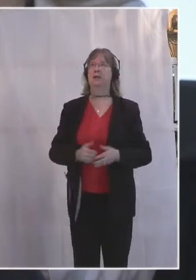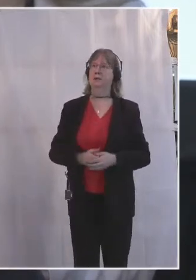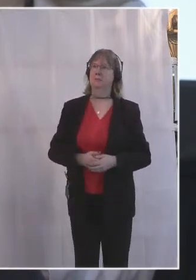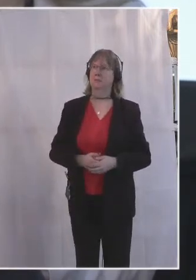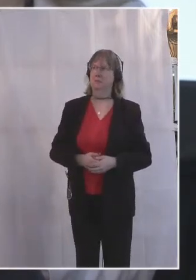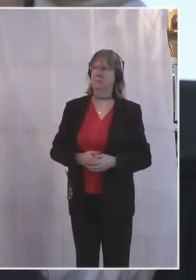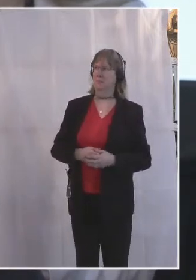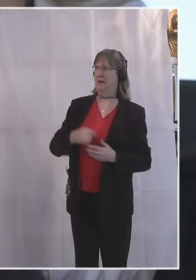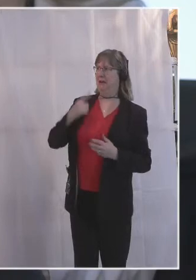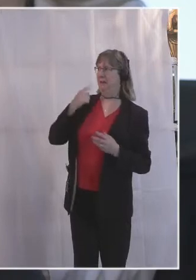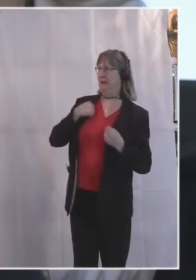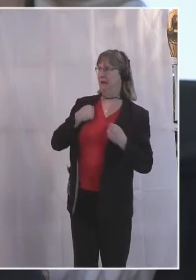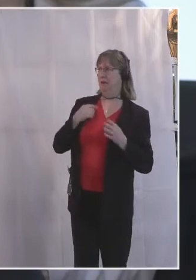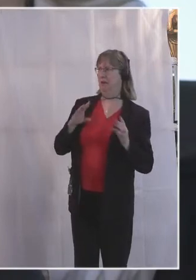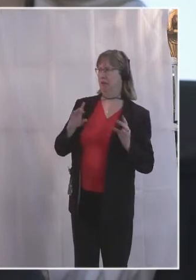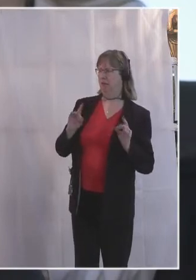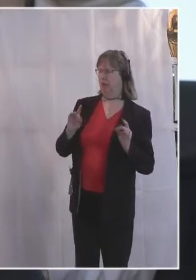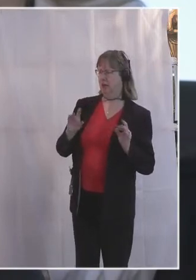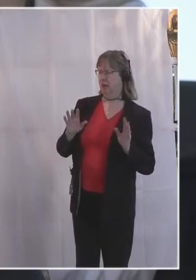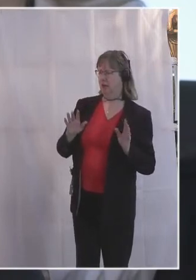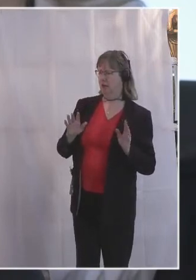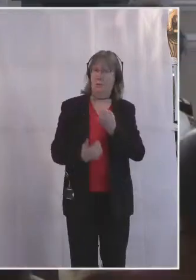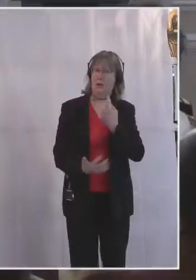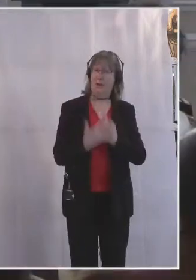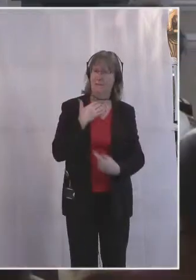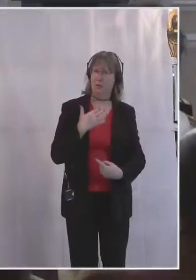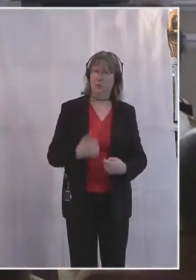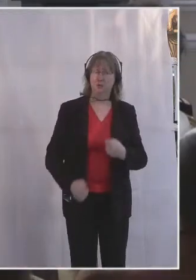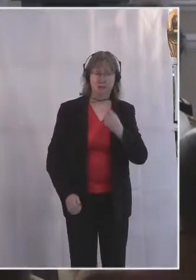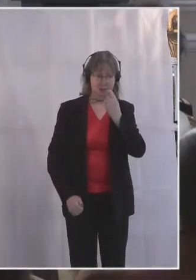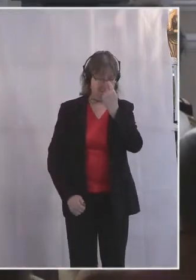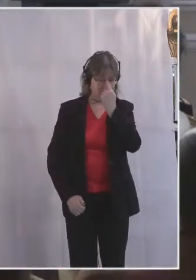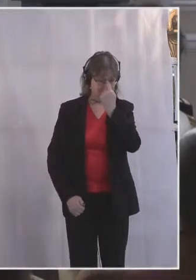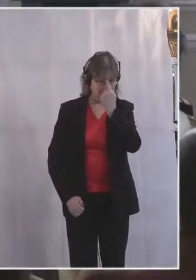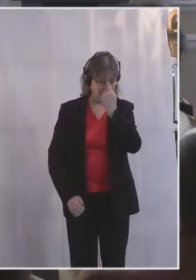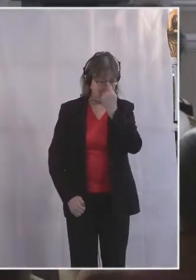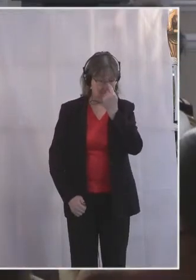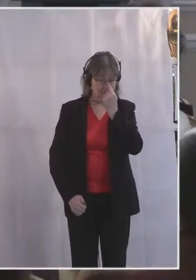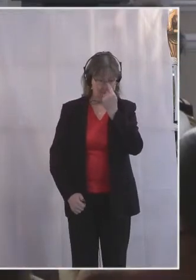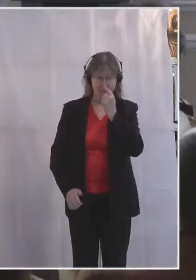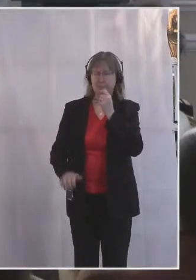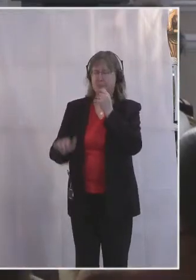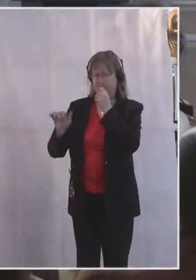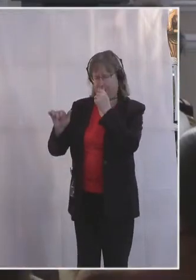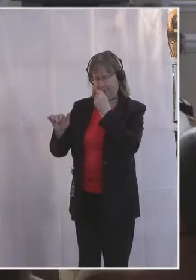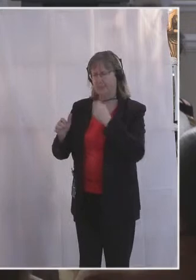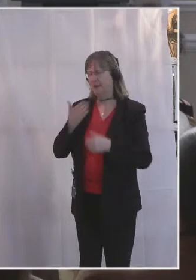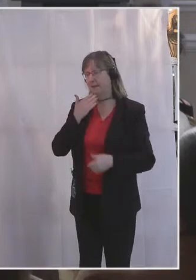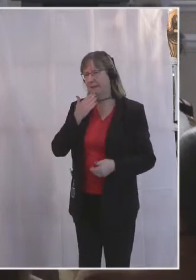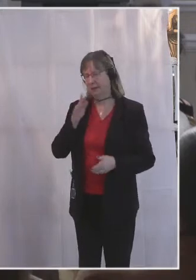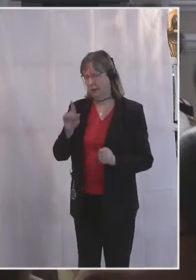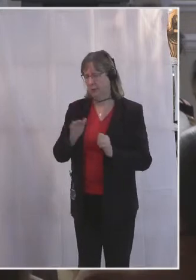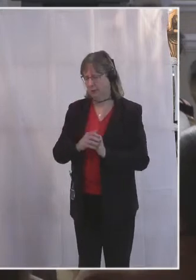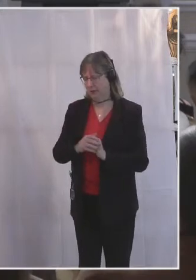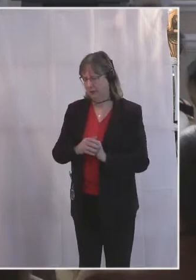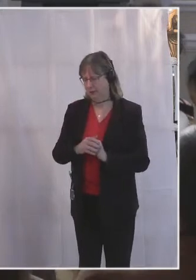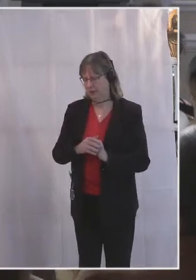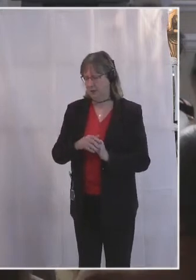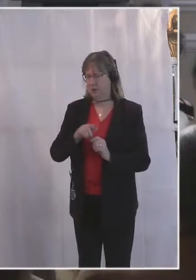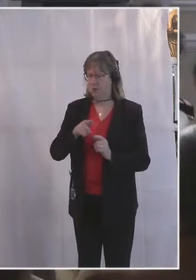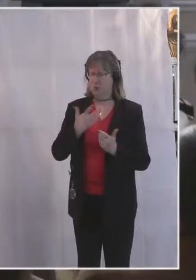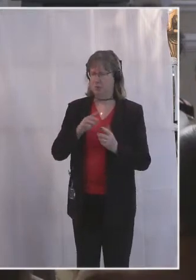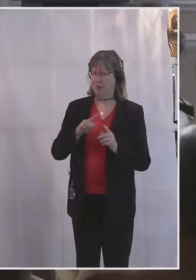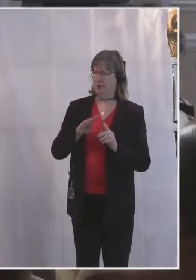Right, notes, sorry. So what I'm trying to say with all of Yeah, thank you, Rita. It's interesting when I listen